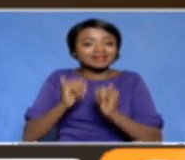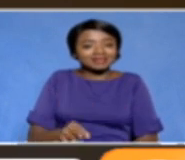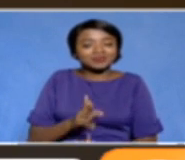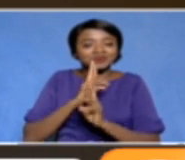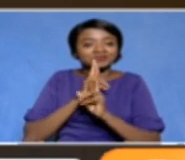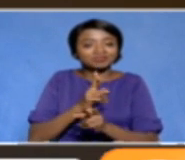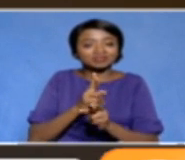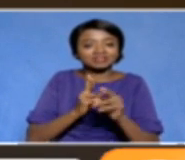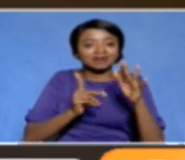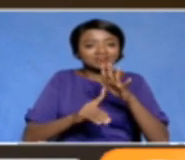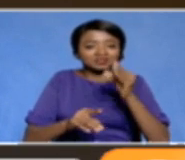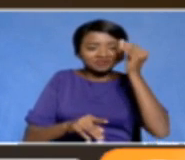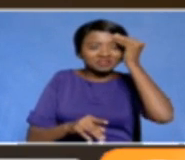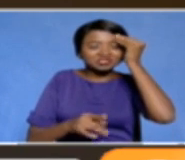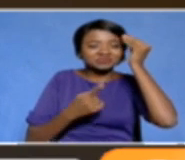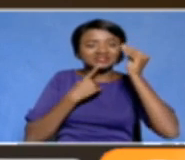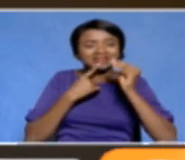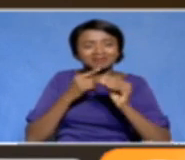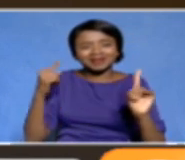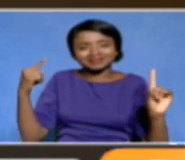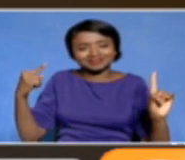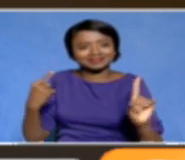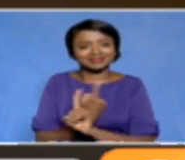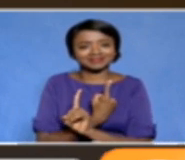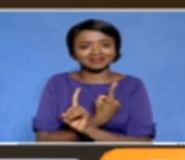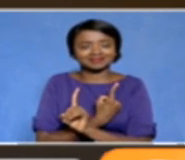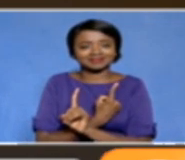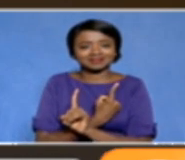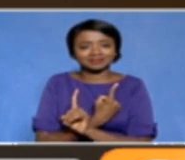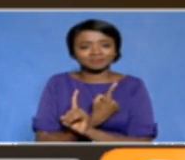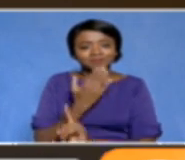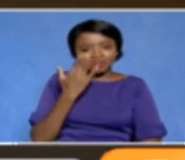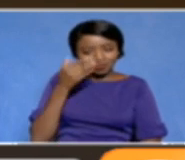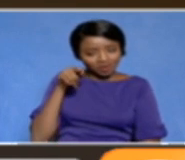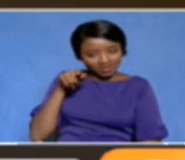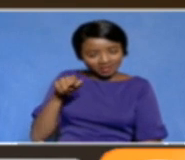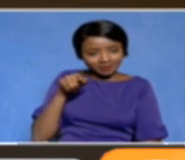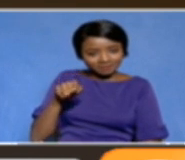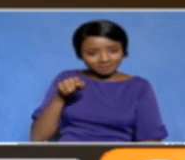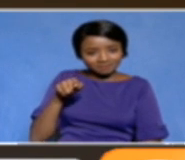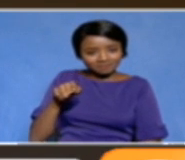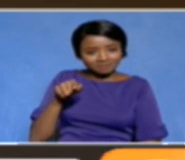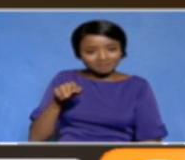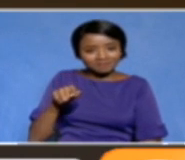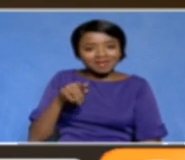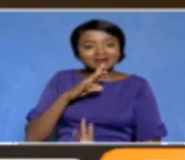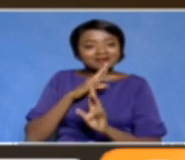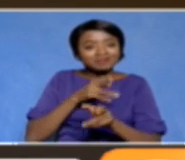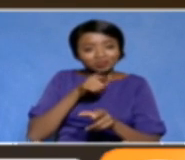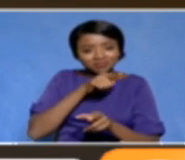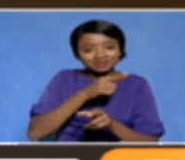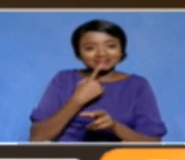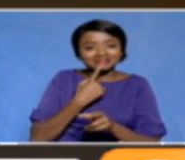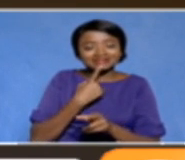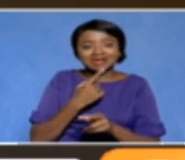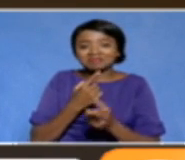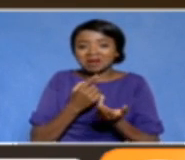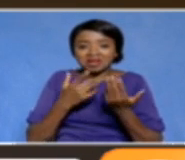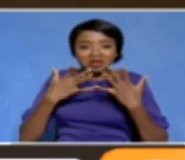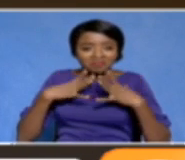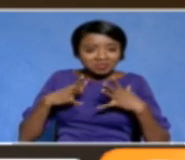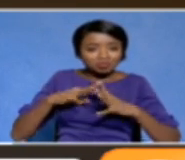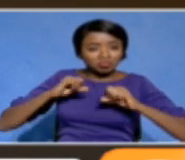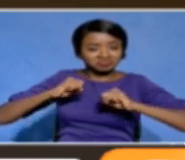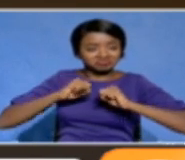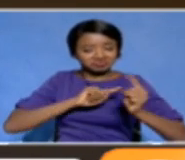Ministry of Education paints a totally different picture on the circumstances that led to the current stalemate. The report done by the officers who visited the